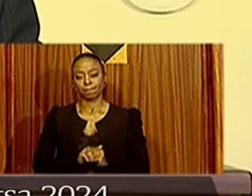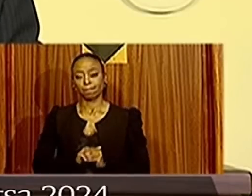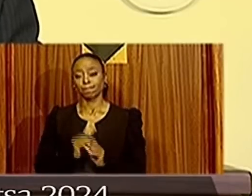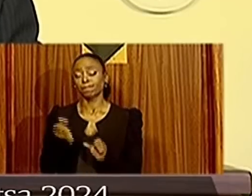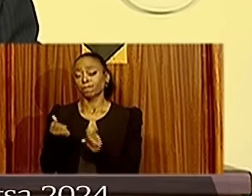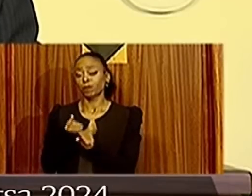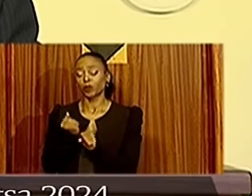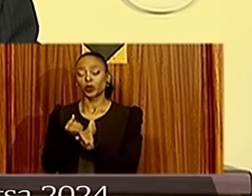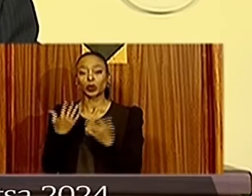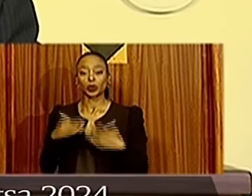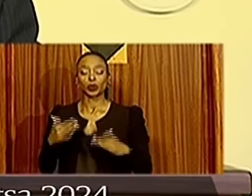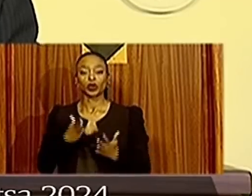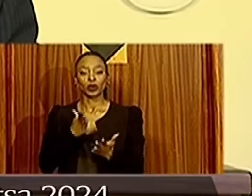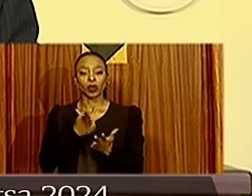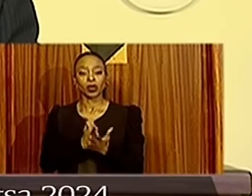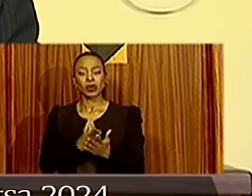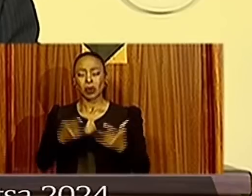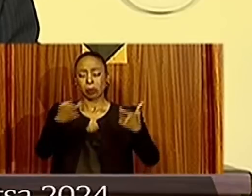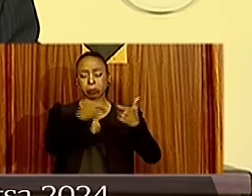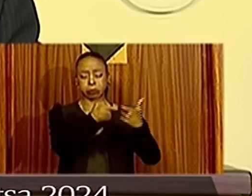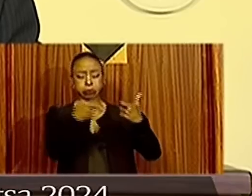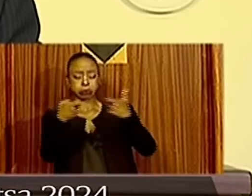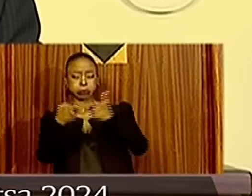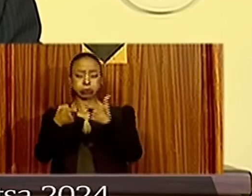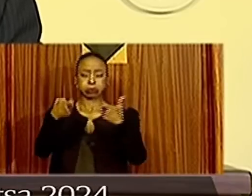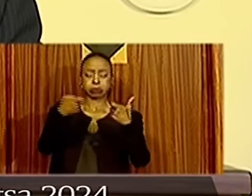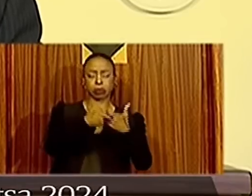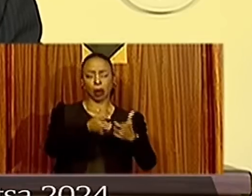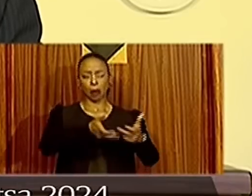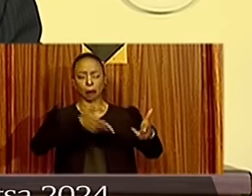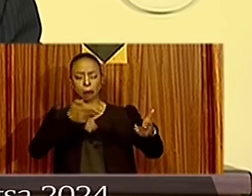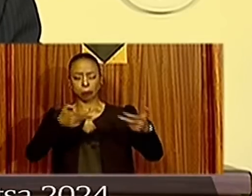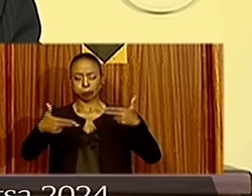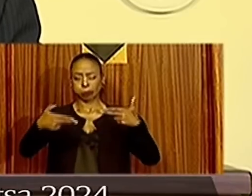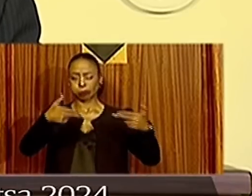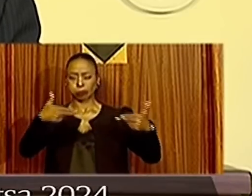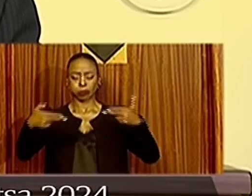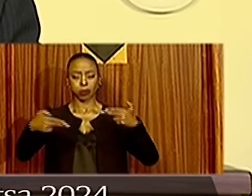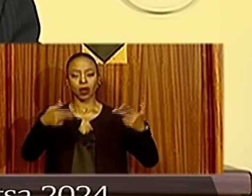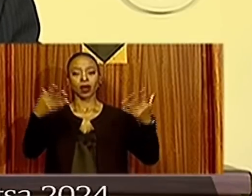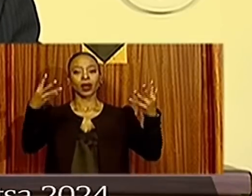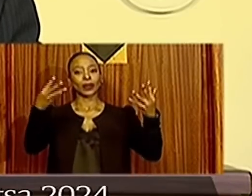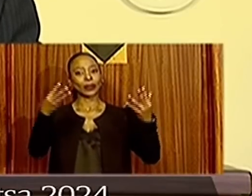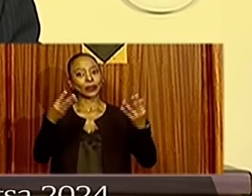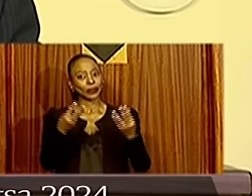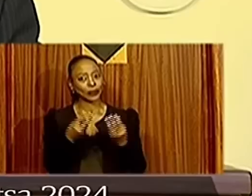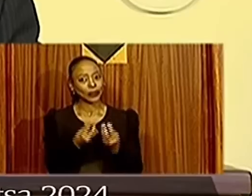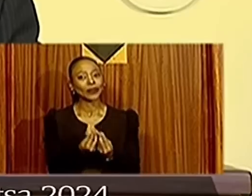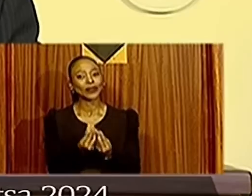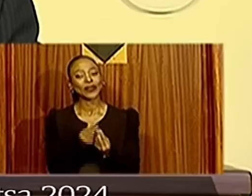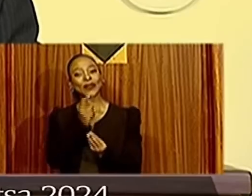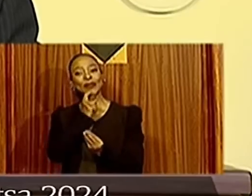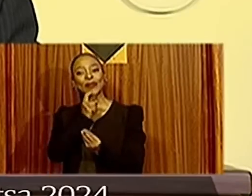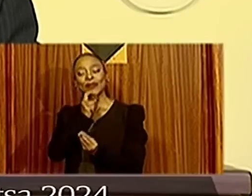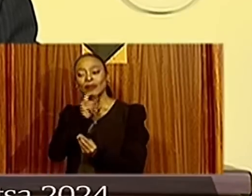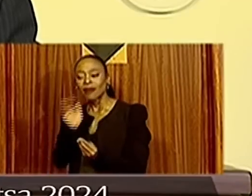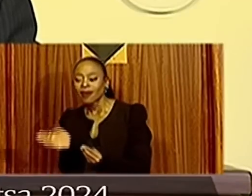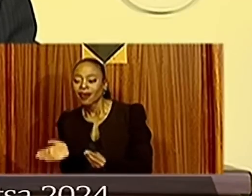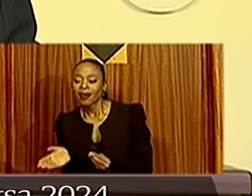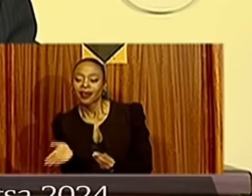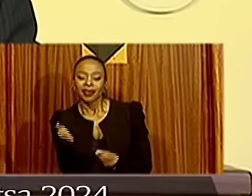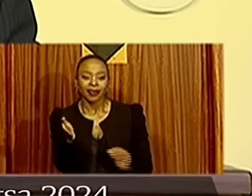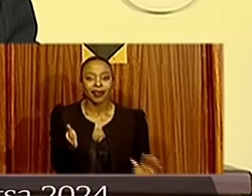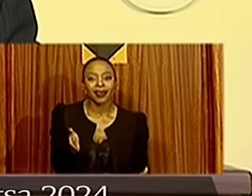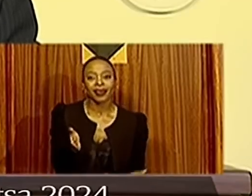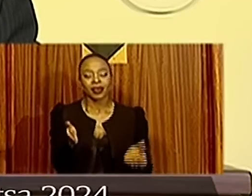the guns throughout our continent, including through diplomacy and the deployment of our